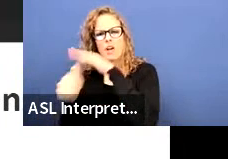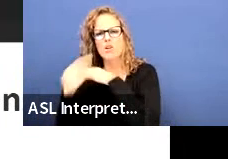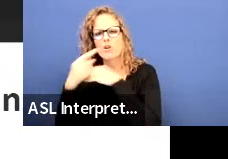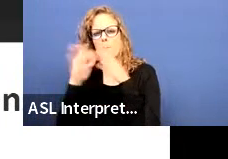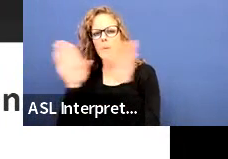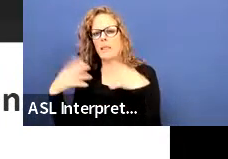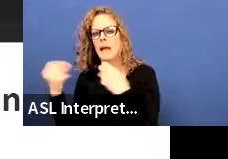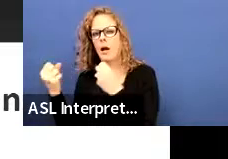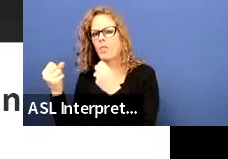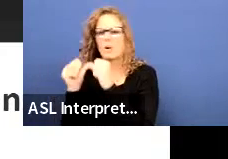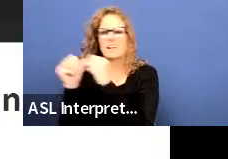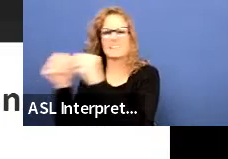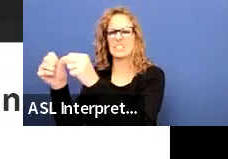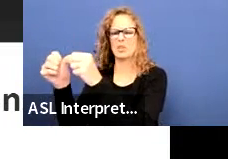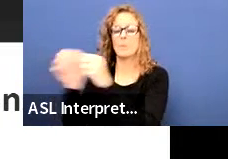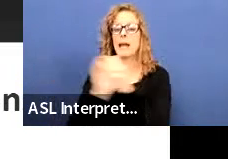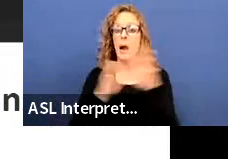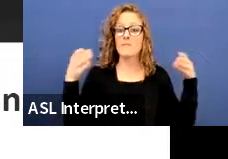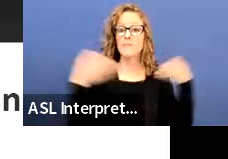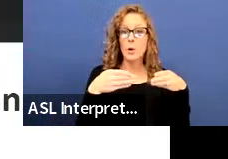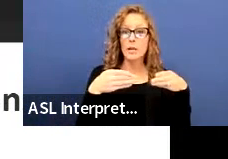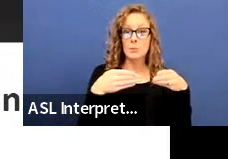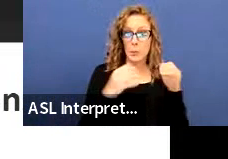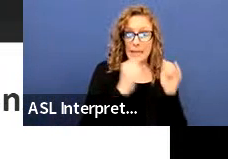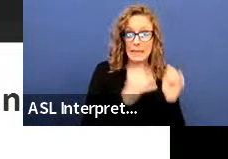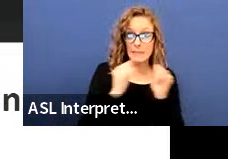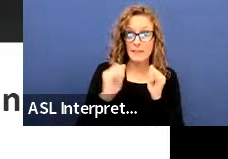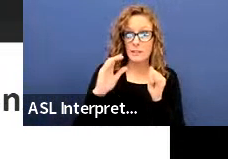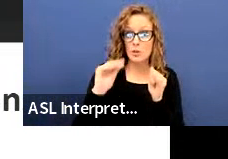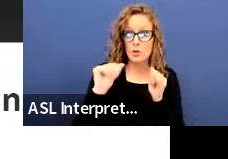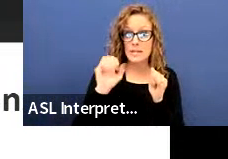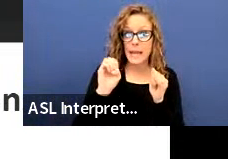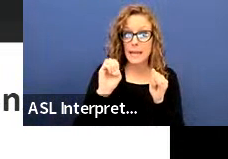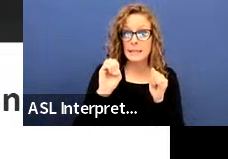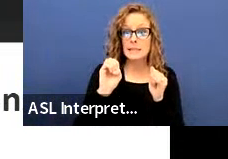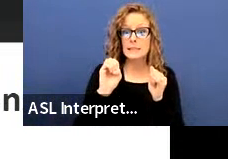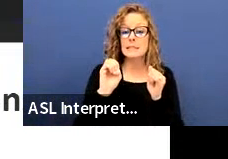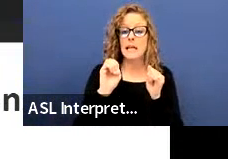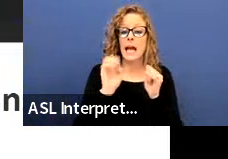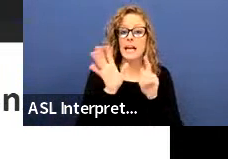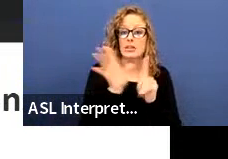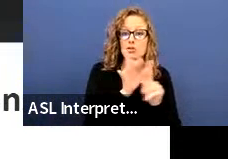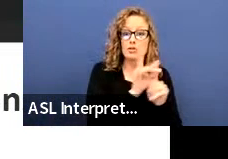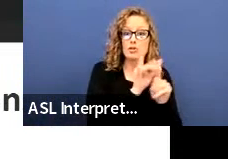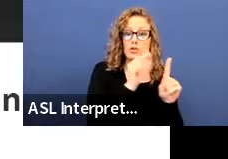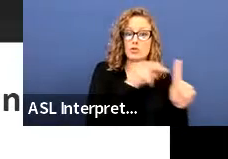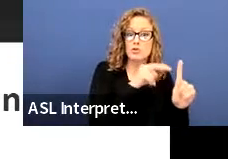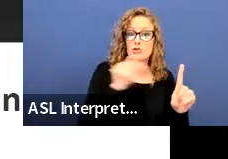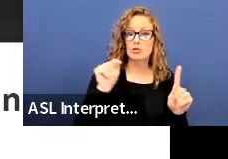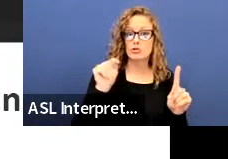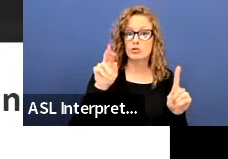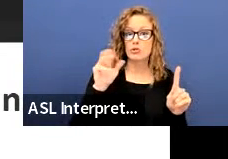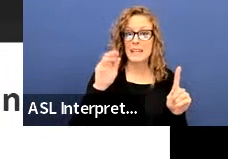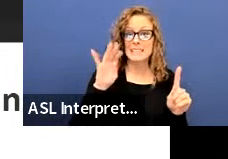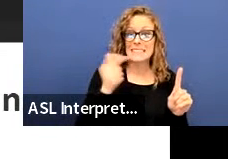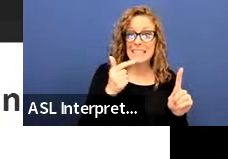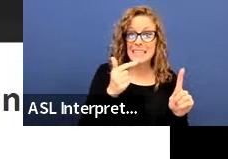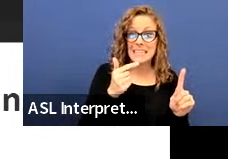shift from individual case investigations and contact tracing, which we're still doing quite a bit of right